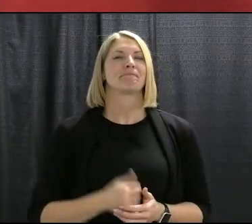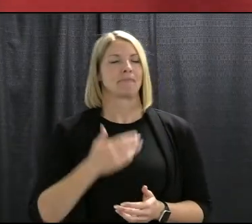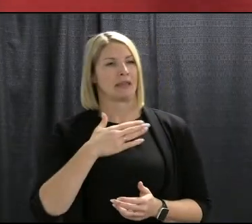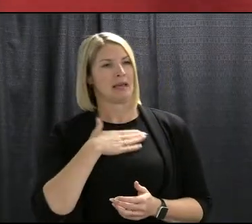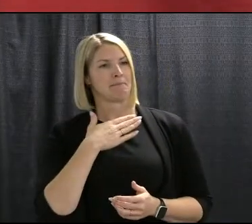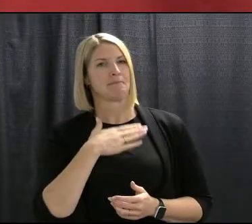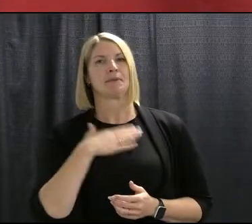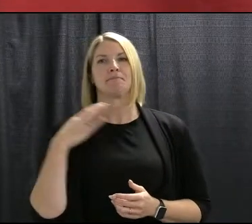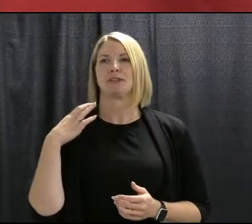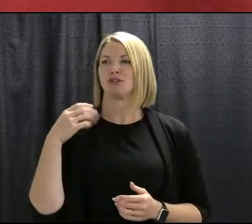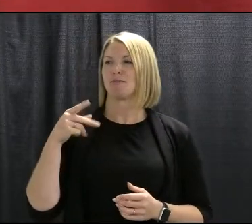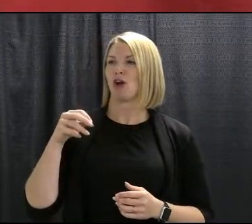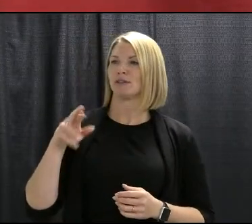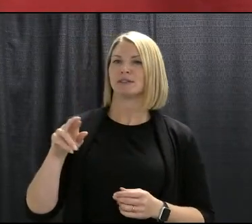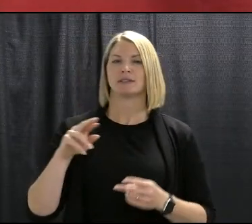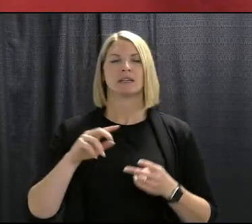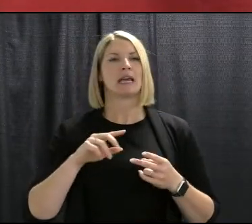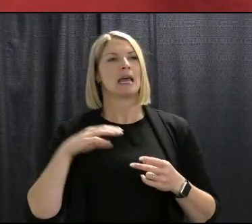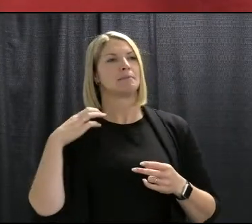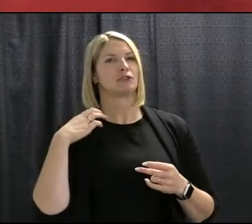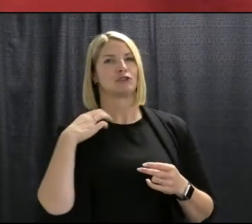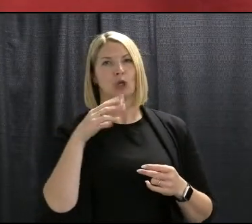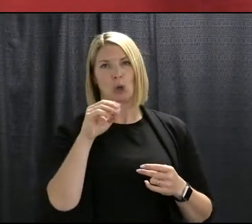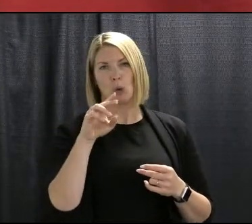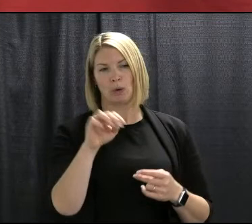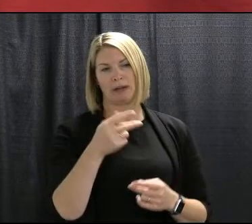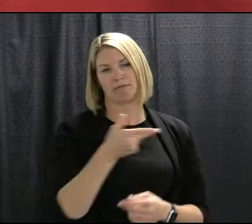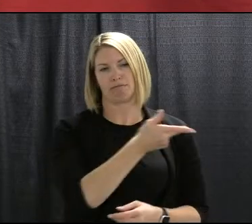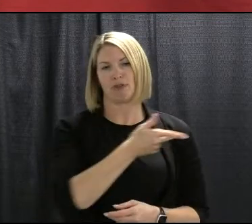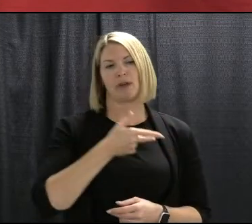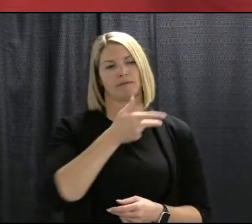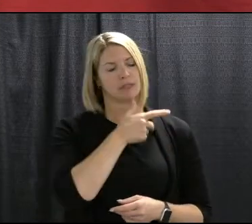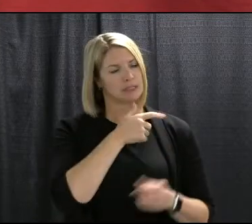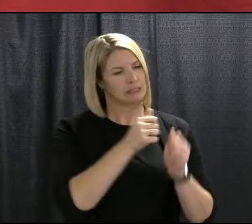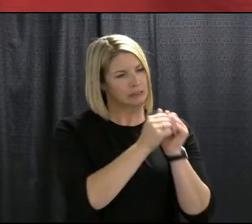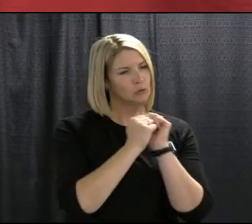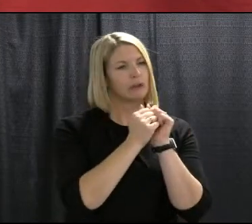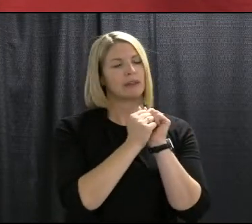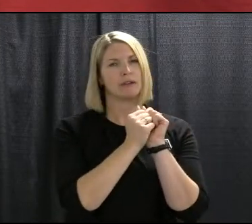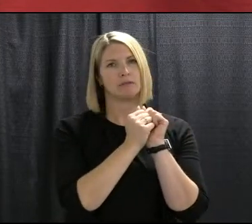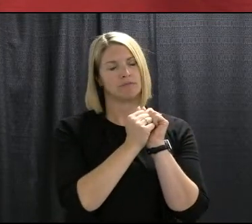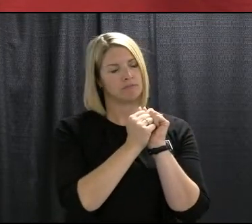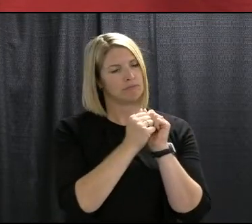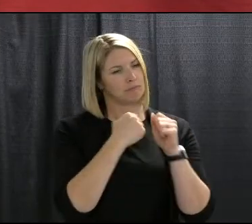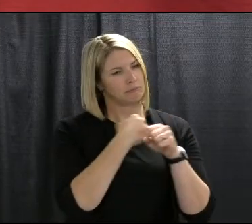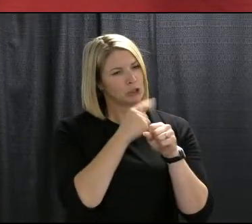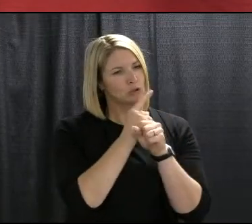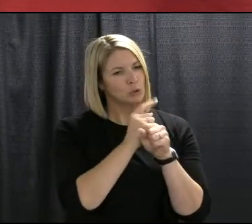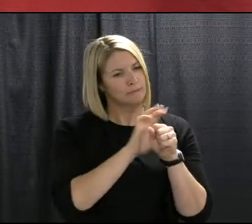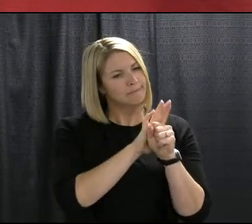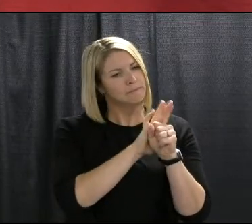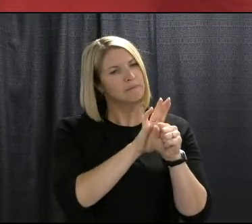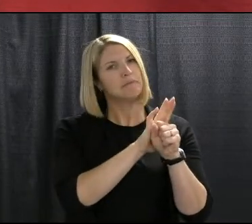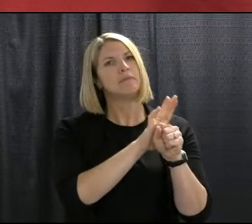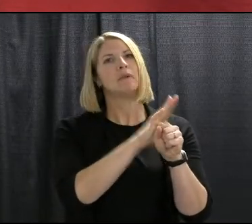Minister Parsons and Minister Cody, as we work collectively to move this important legislation forward to the House of